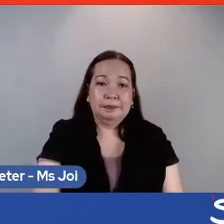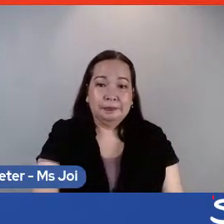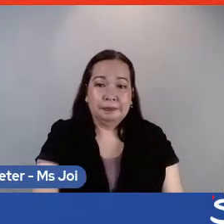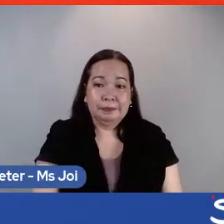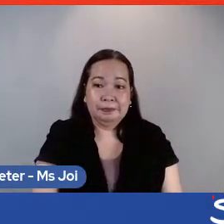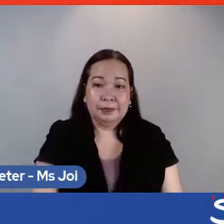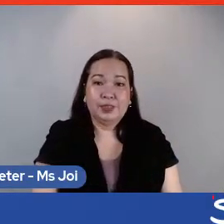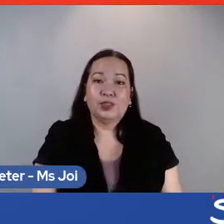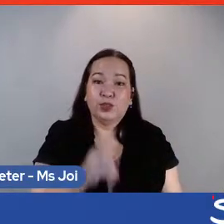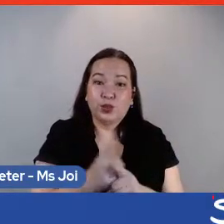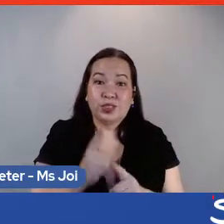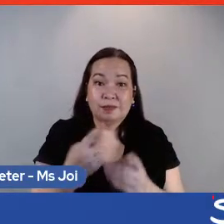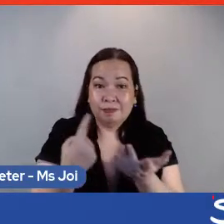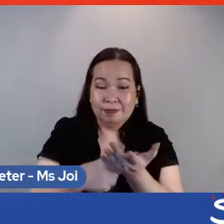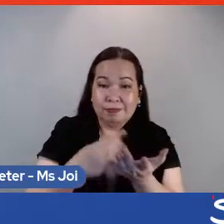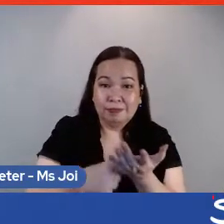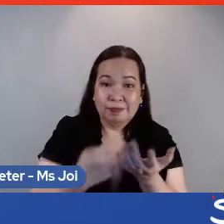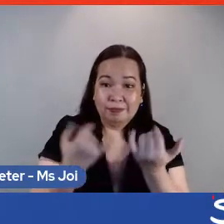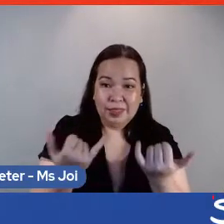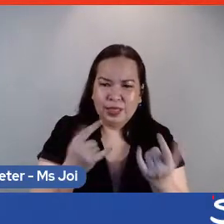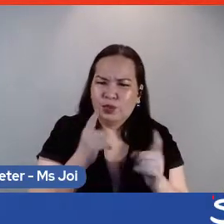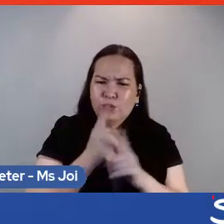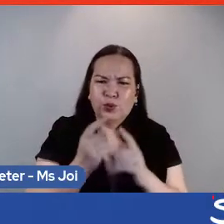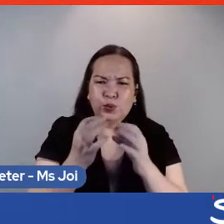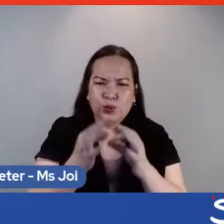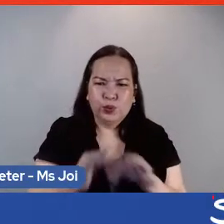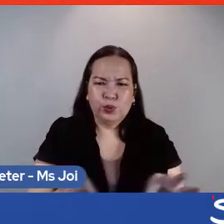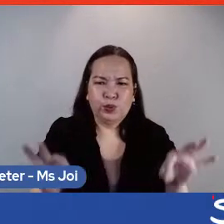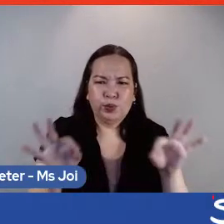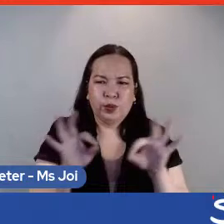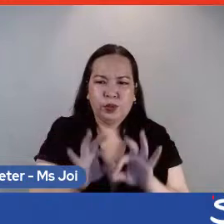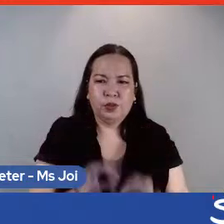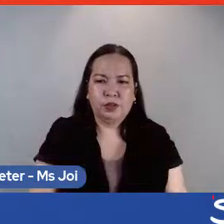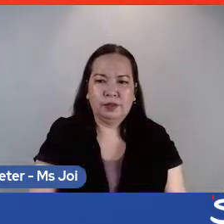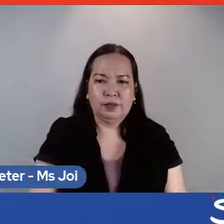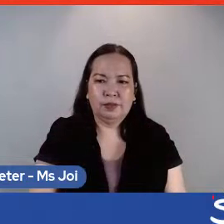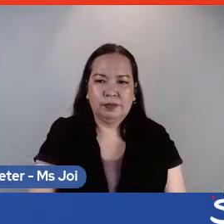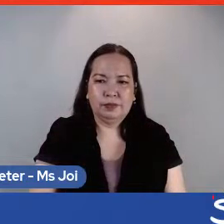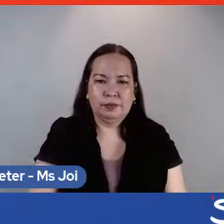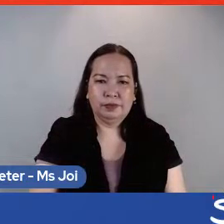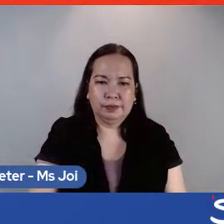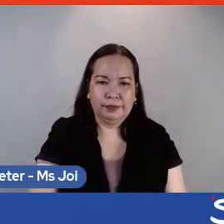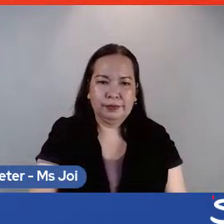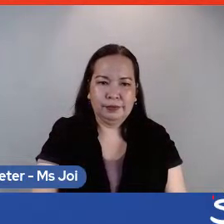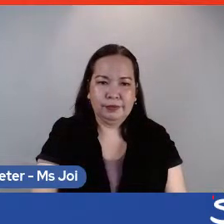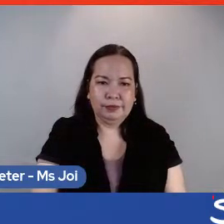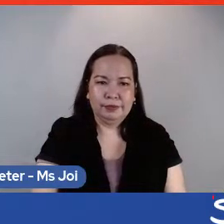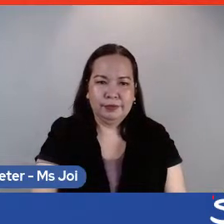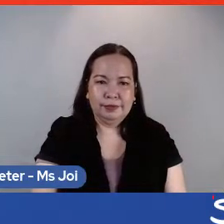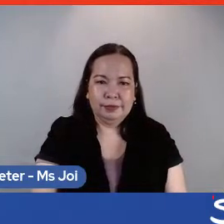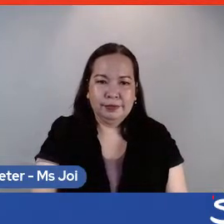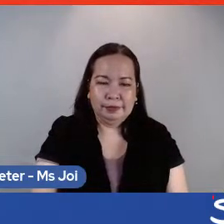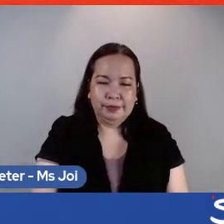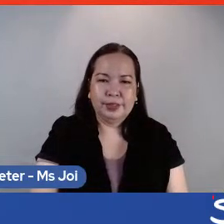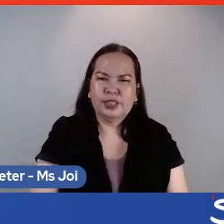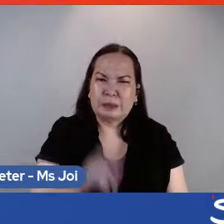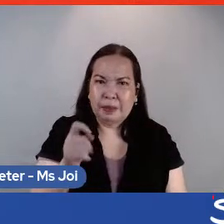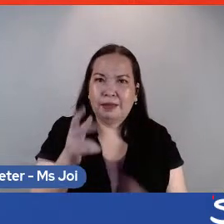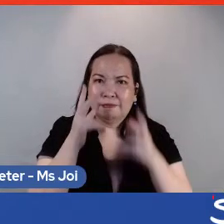really very important. So I hope that the viewers and listeners will have a better appreciation of why we really need to pay